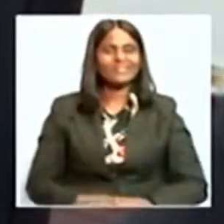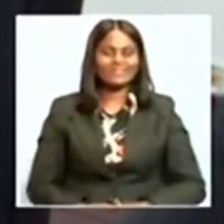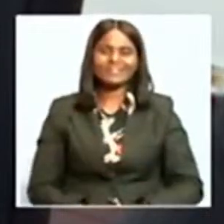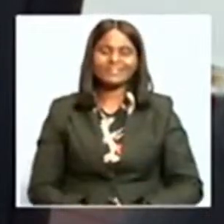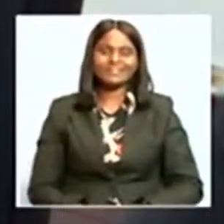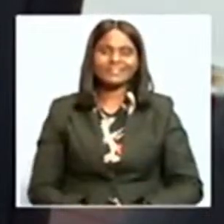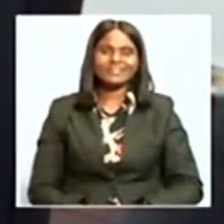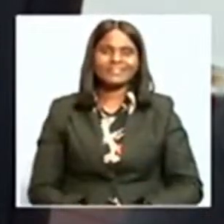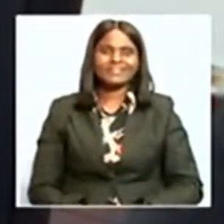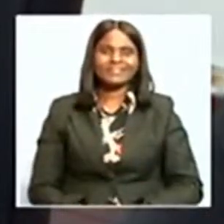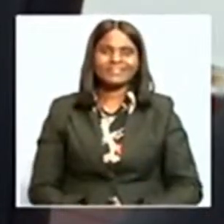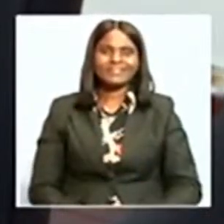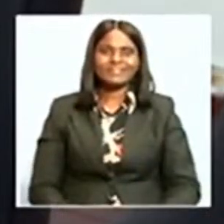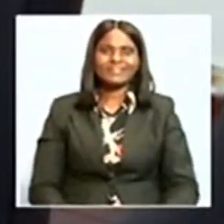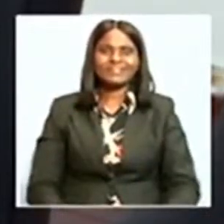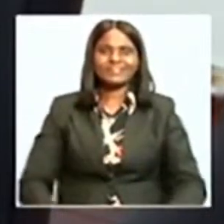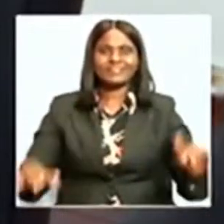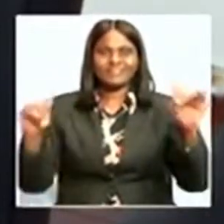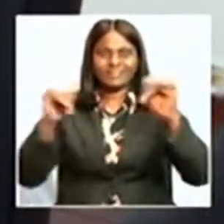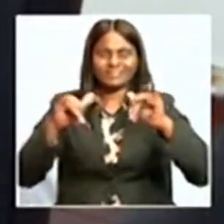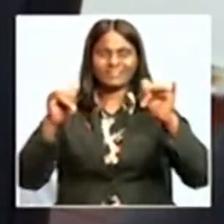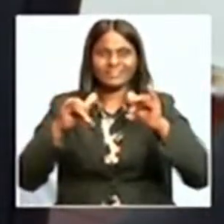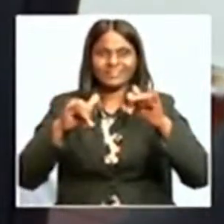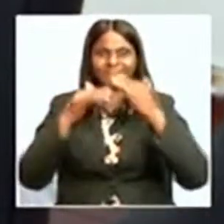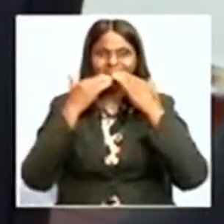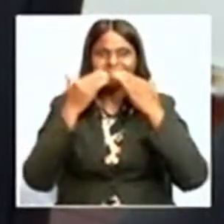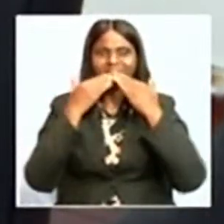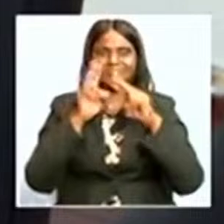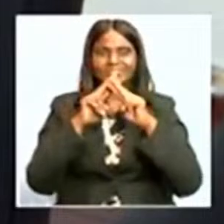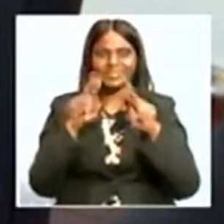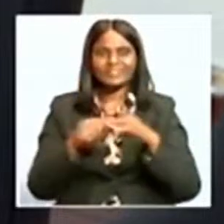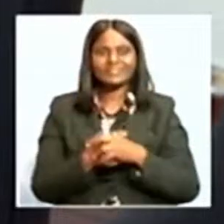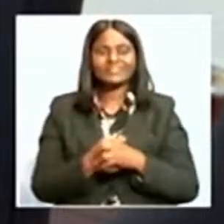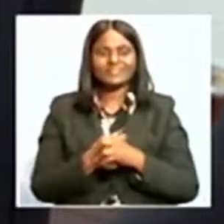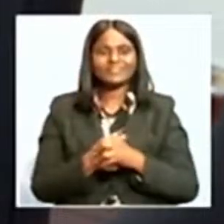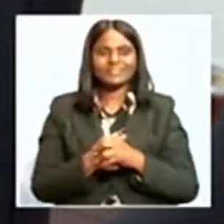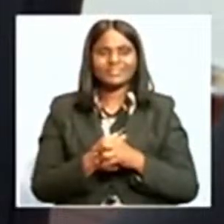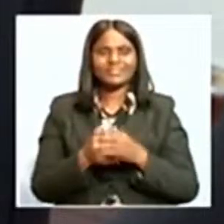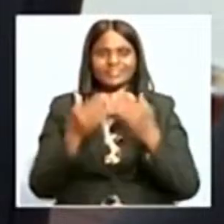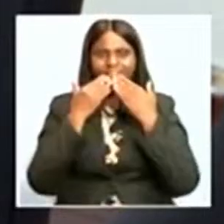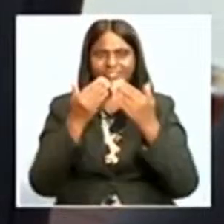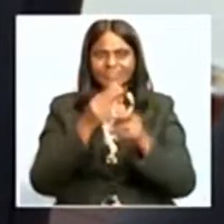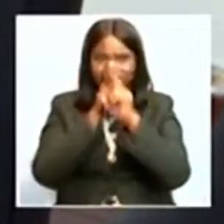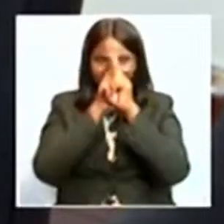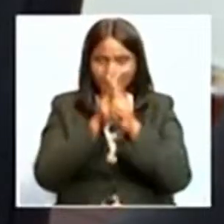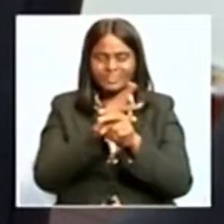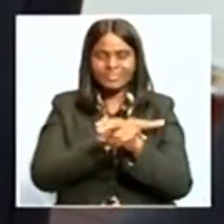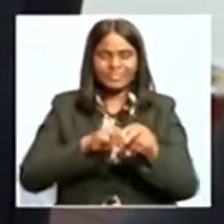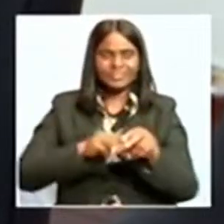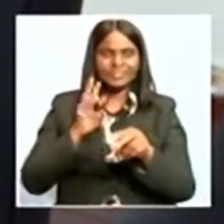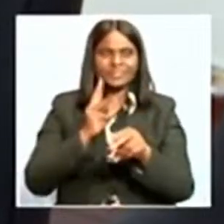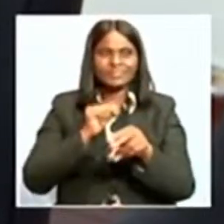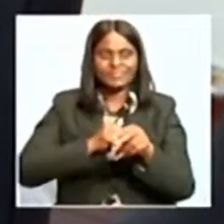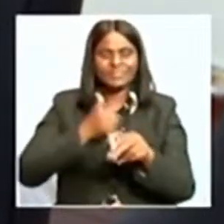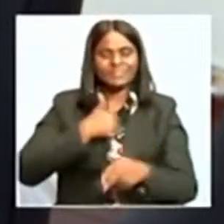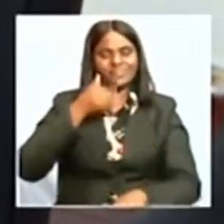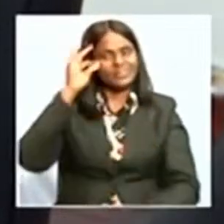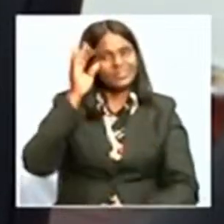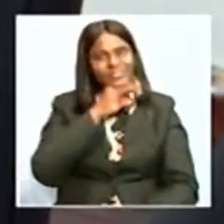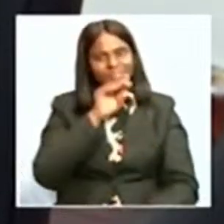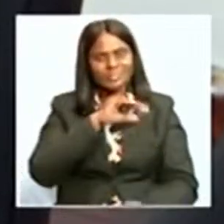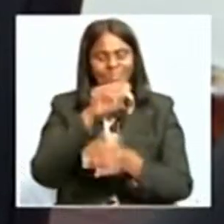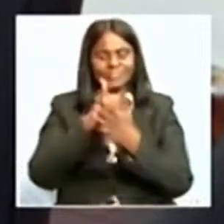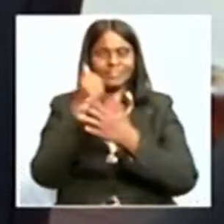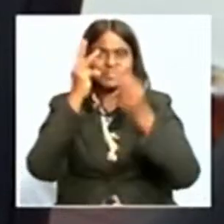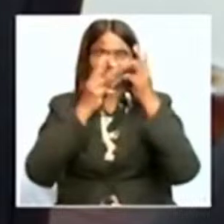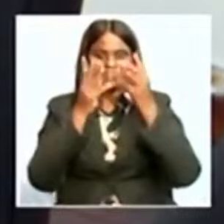you can continue. Yes, thank you, Chair. So thank you, Honorable Member. No, but we've taken note of the concern. I